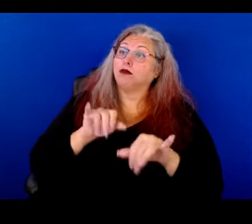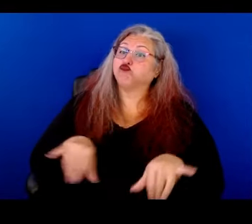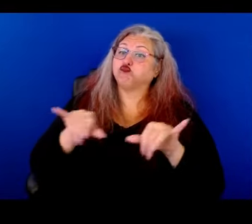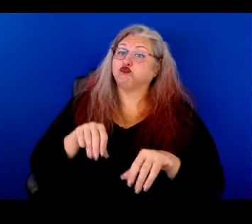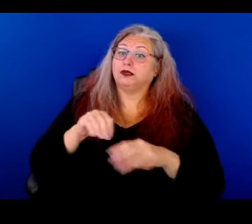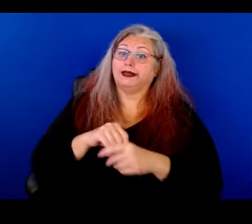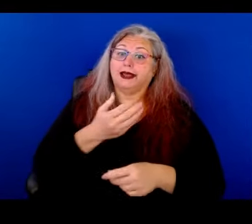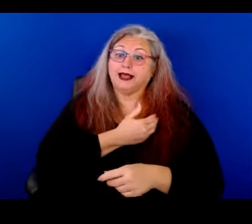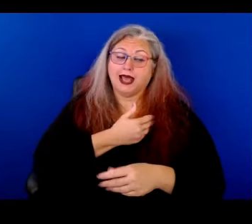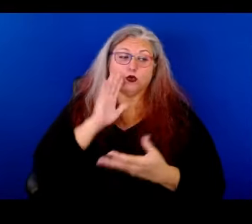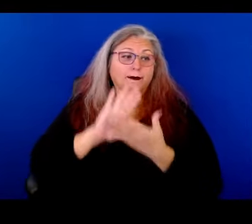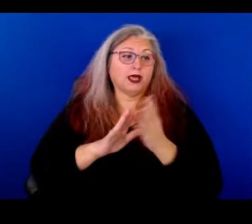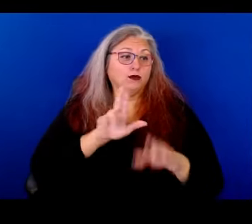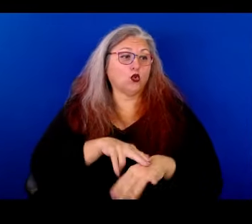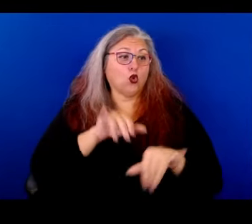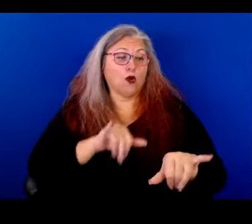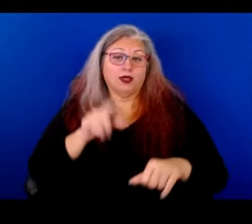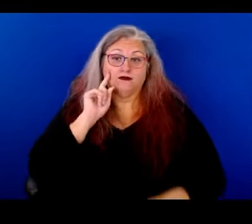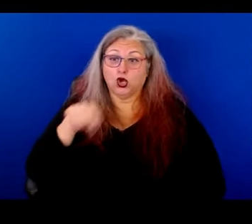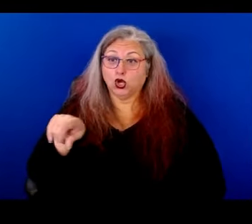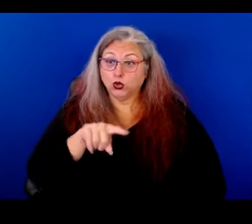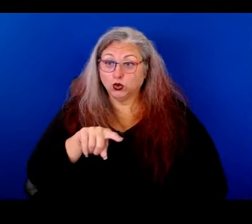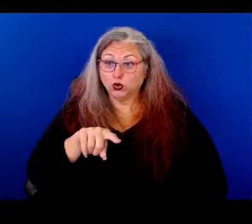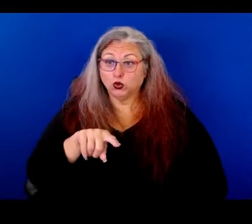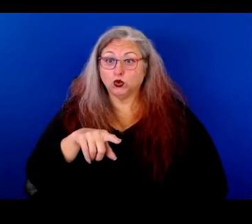in Gaza, it's going to get normalized for you.